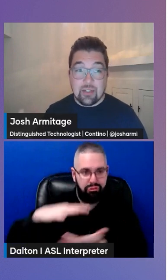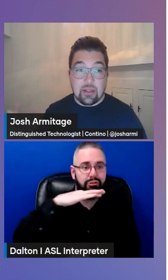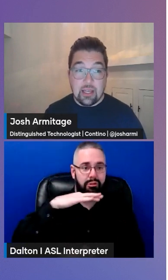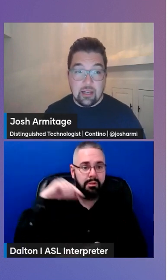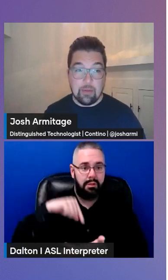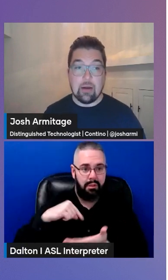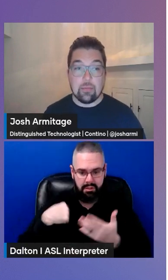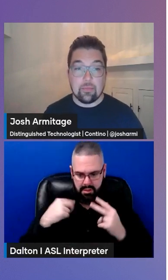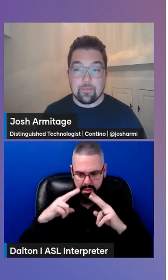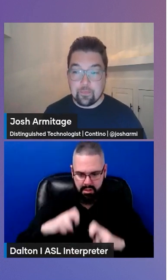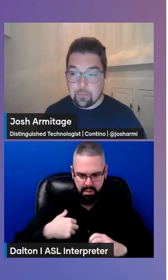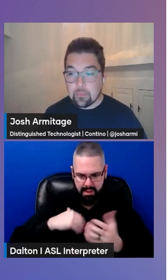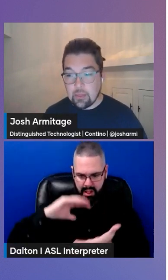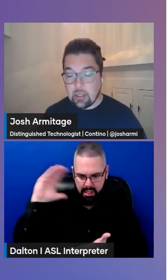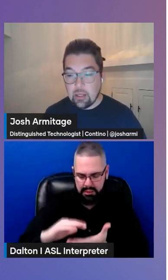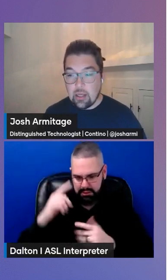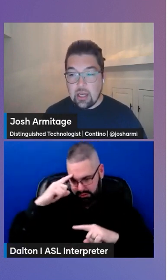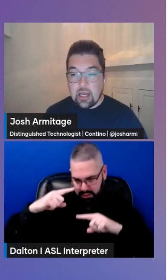less to think about.